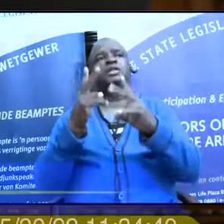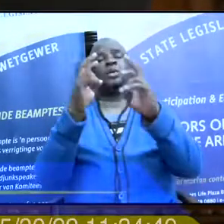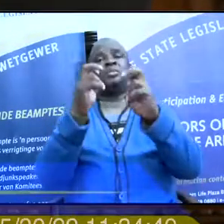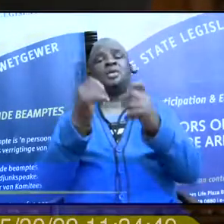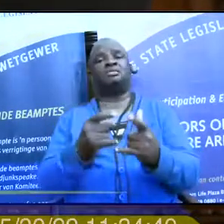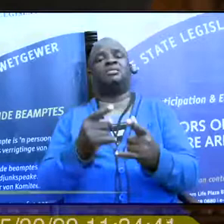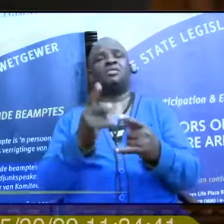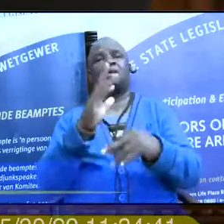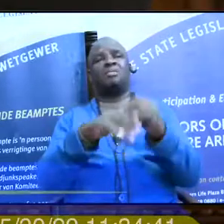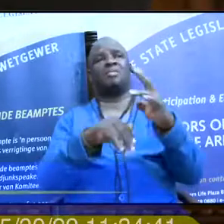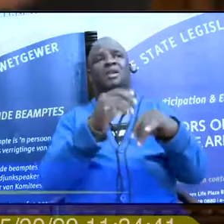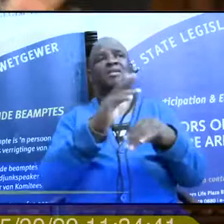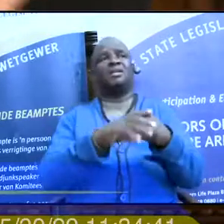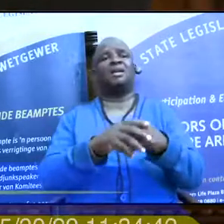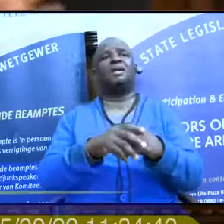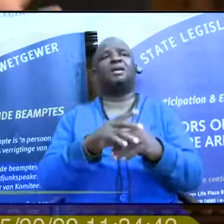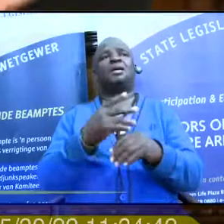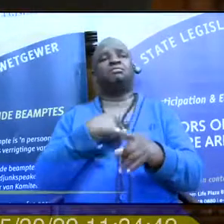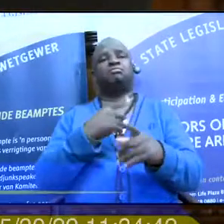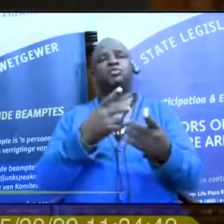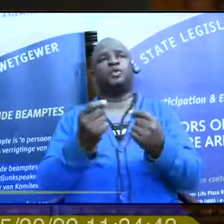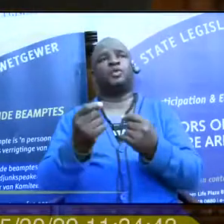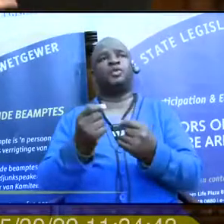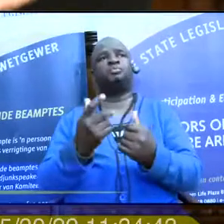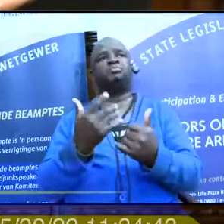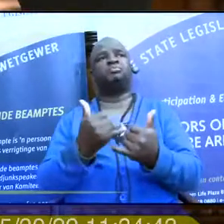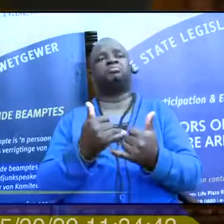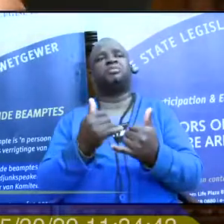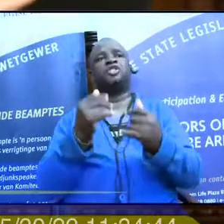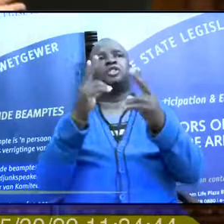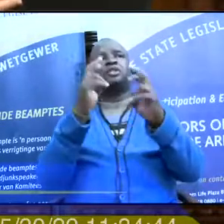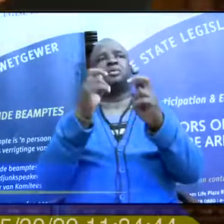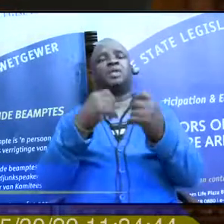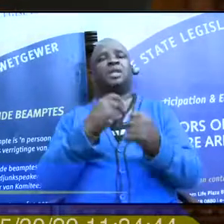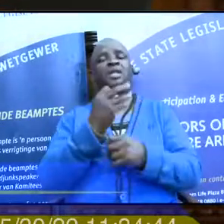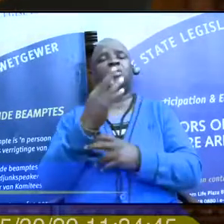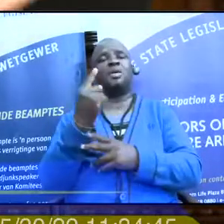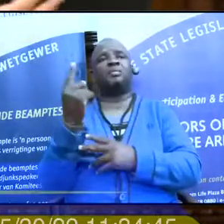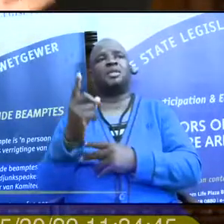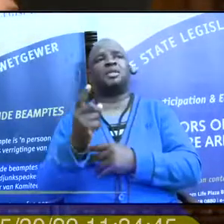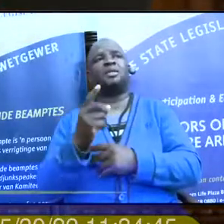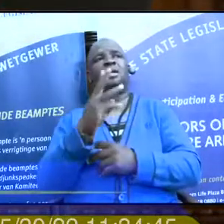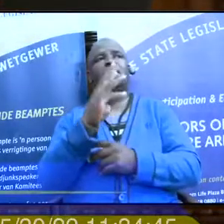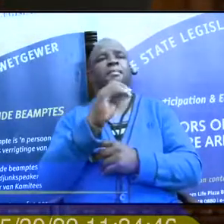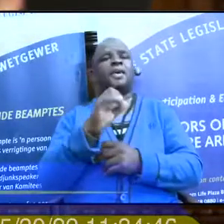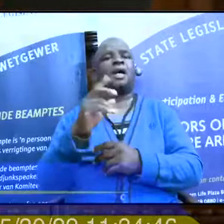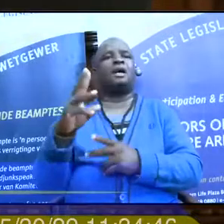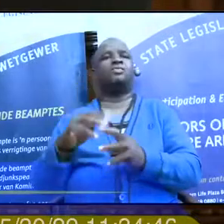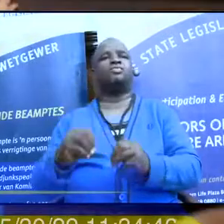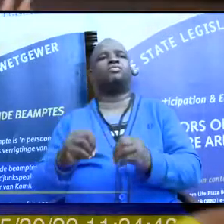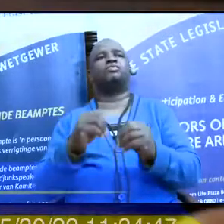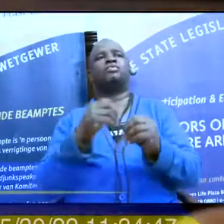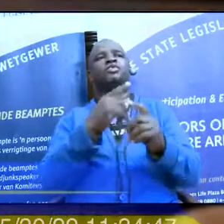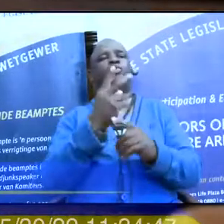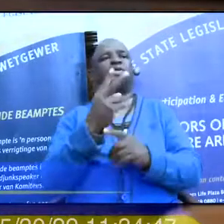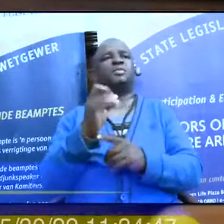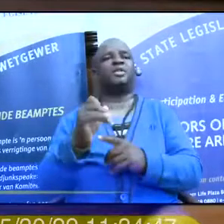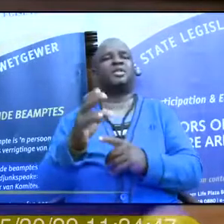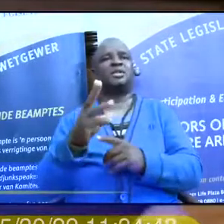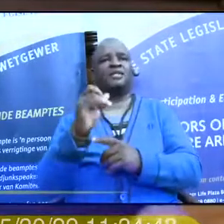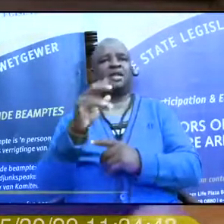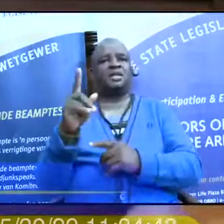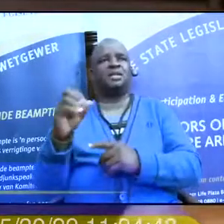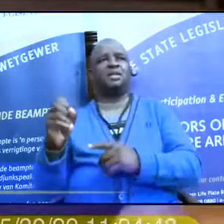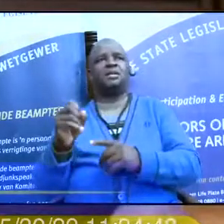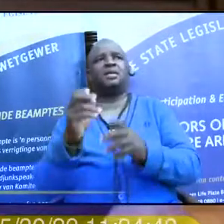infrastructure matters the issues of yeah thirty one percent manga oon twenty percent fizzy david sanyana